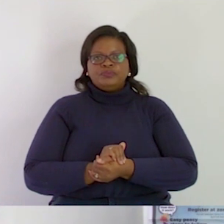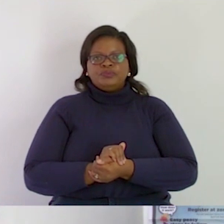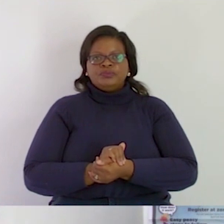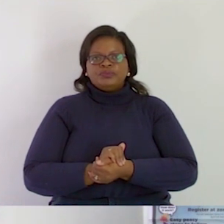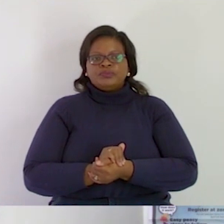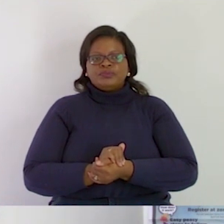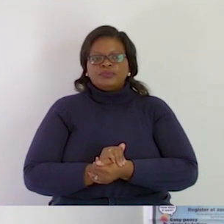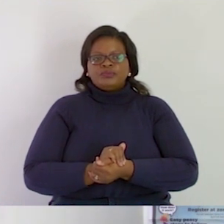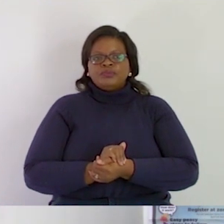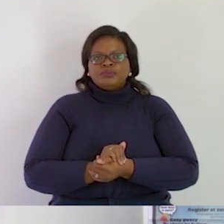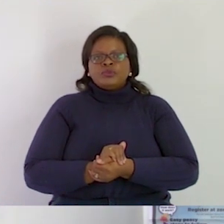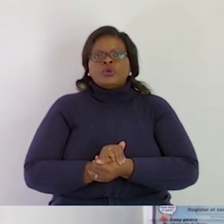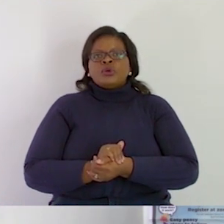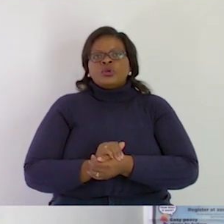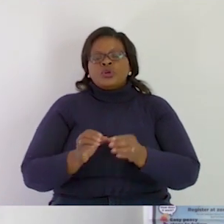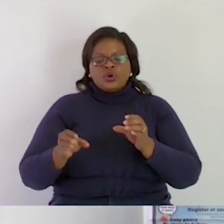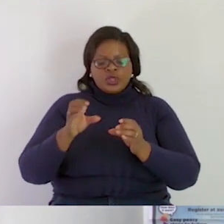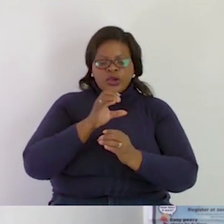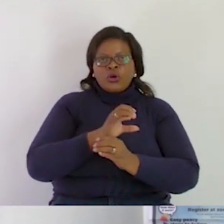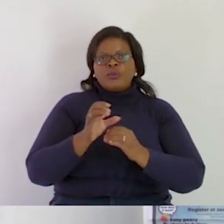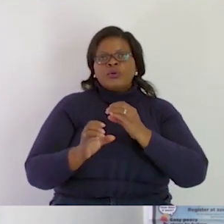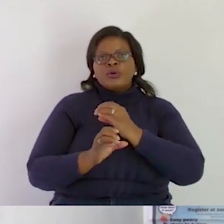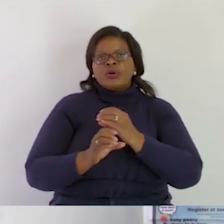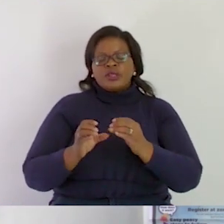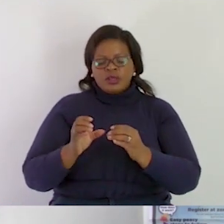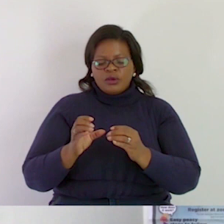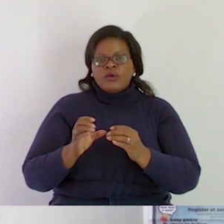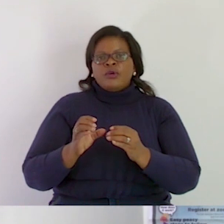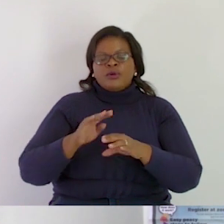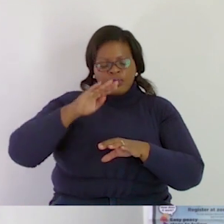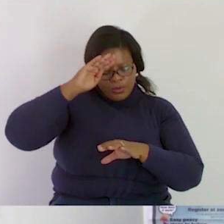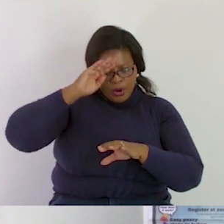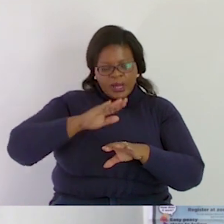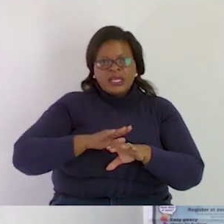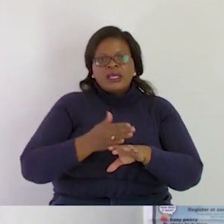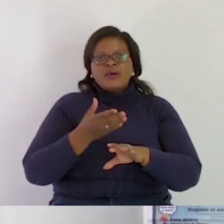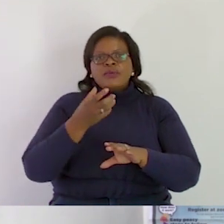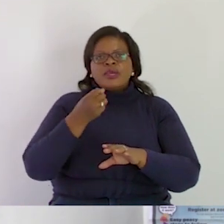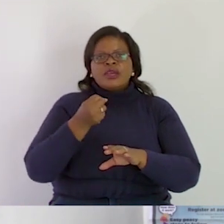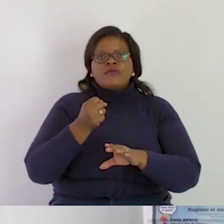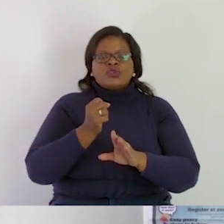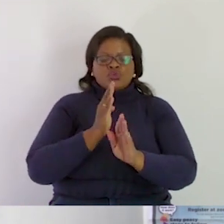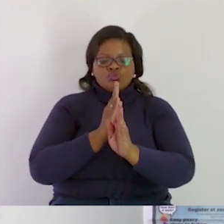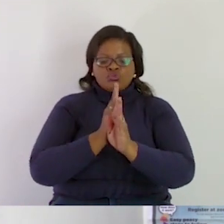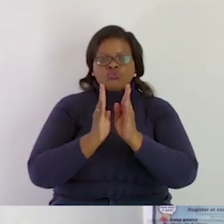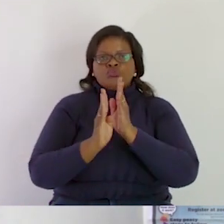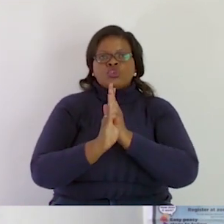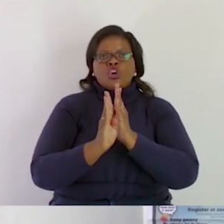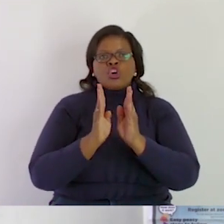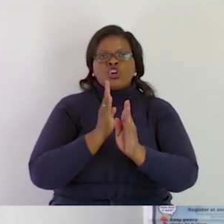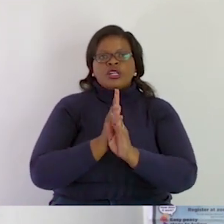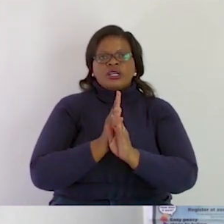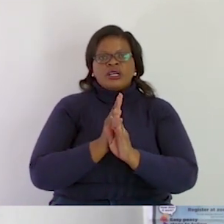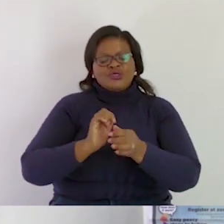property, there is an order. There is an order that you have to